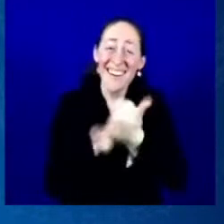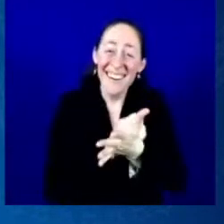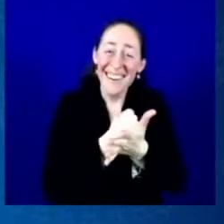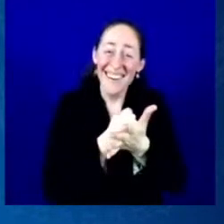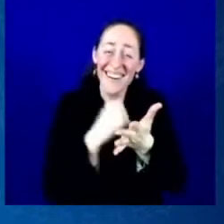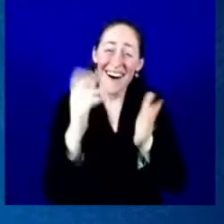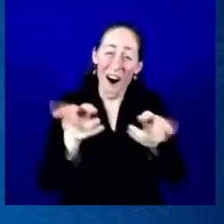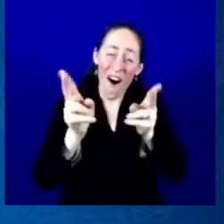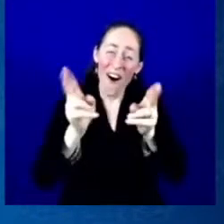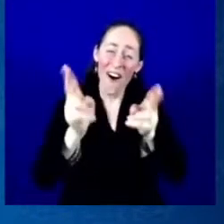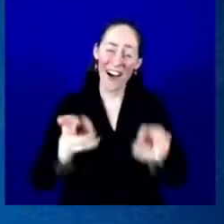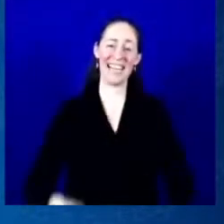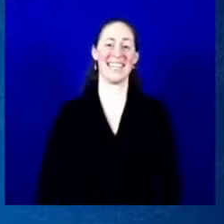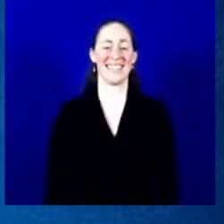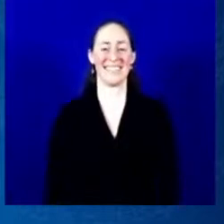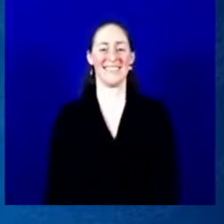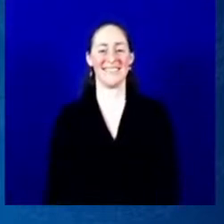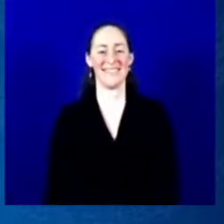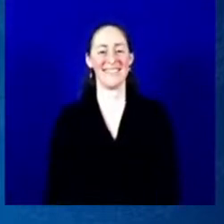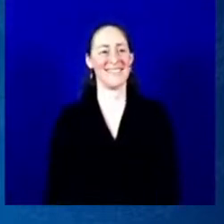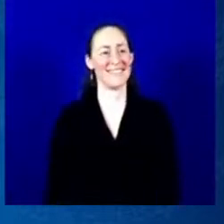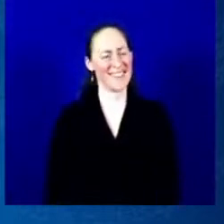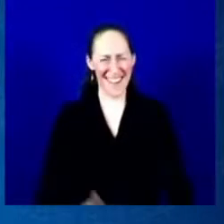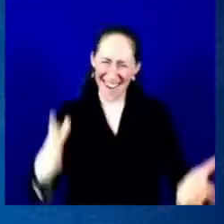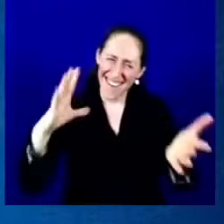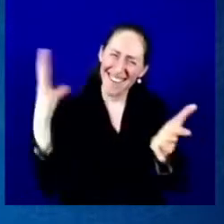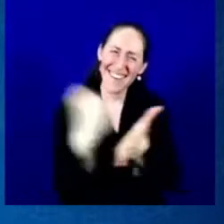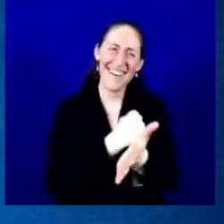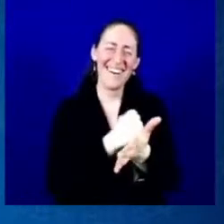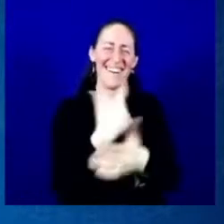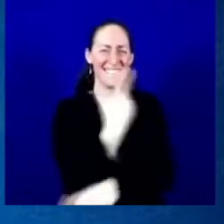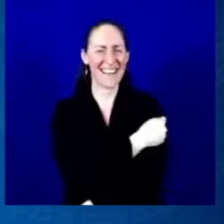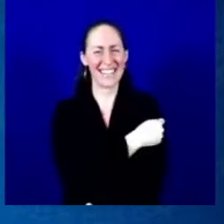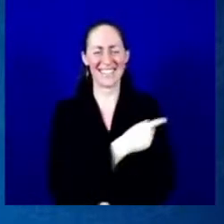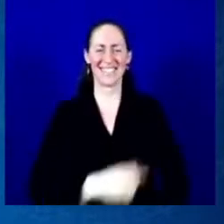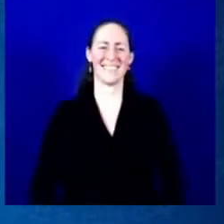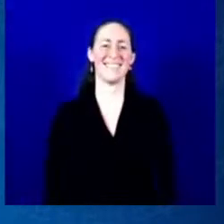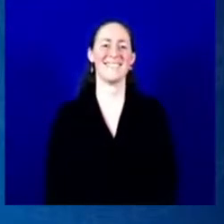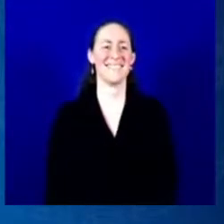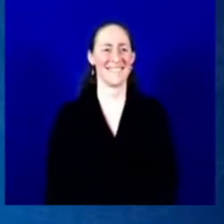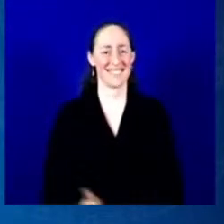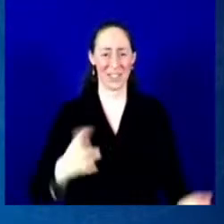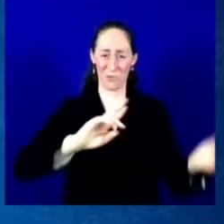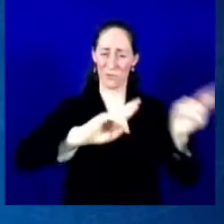America. Go and get the vaccination. They're available.